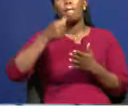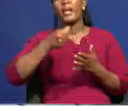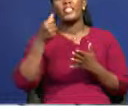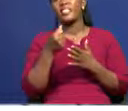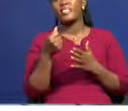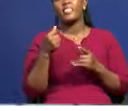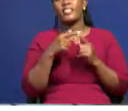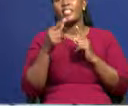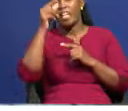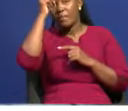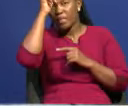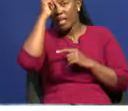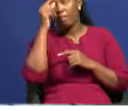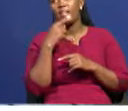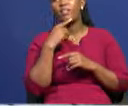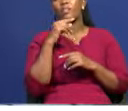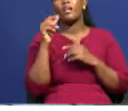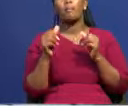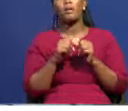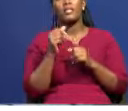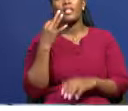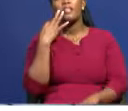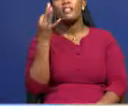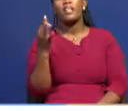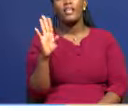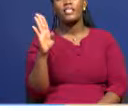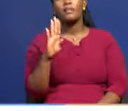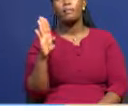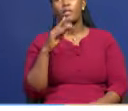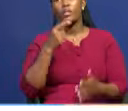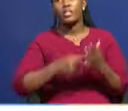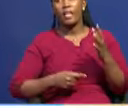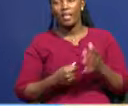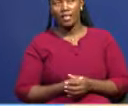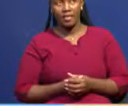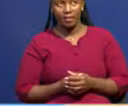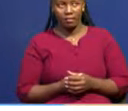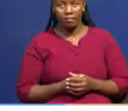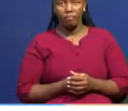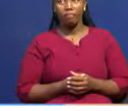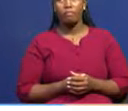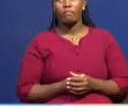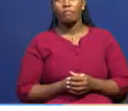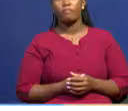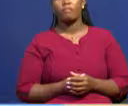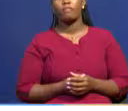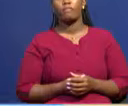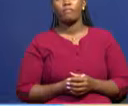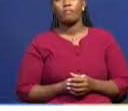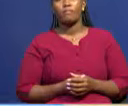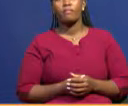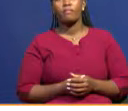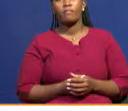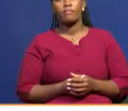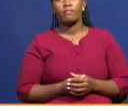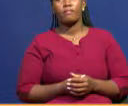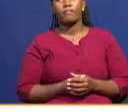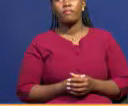collecting PAYE by about 300 billion tax? Okay. Yeah. Philip, kindly, stick to the minute. Has